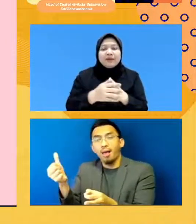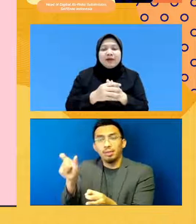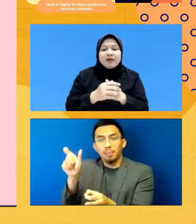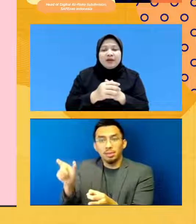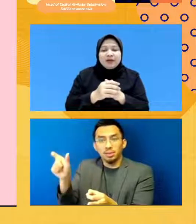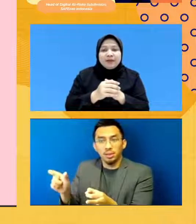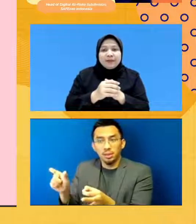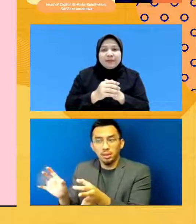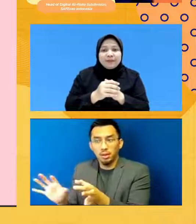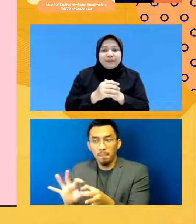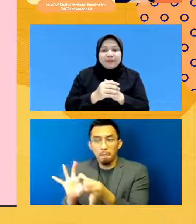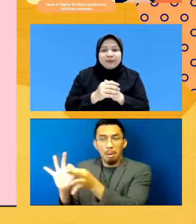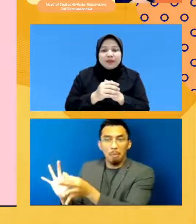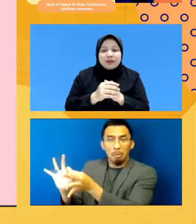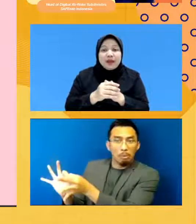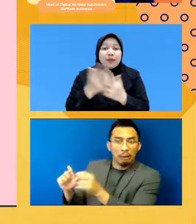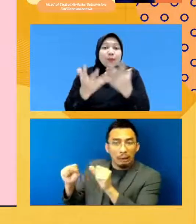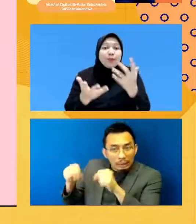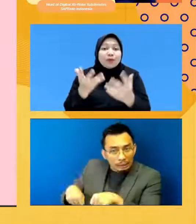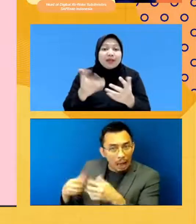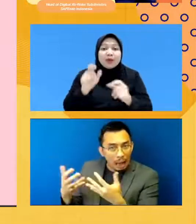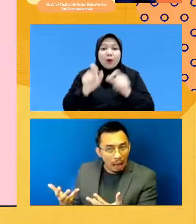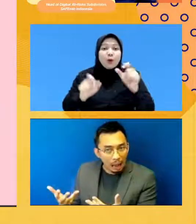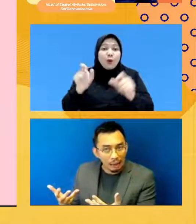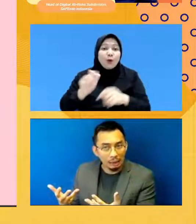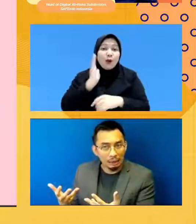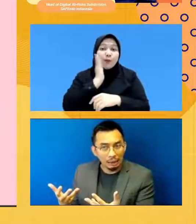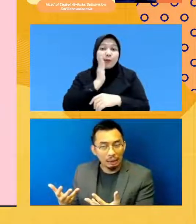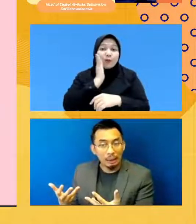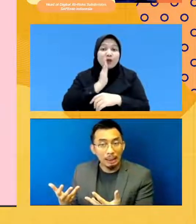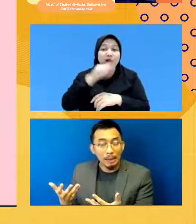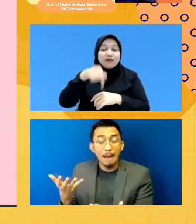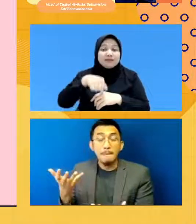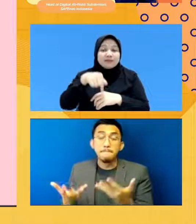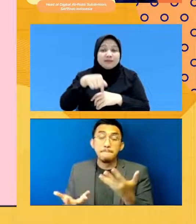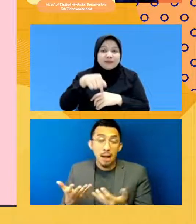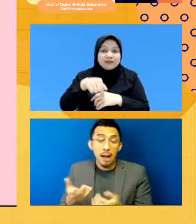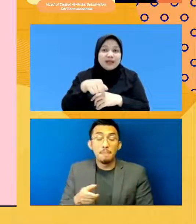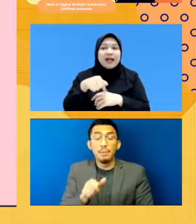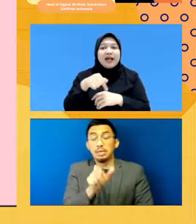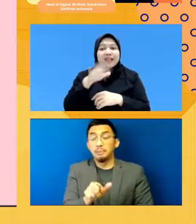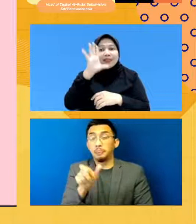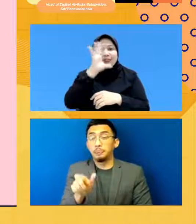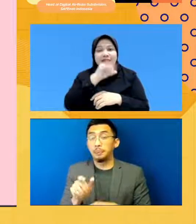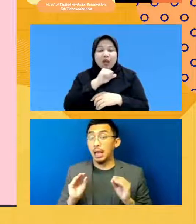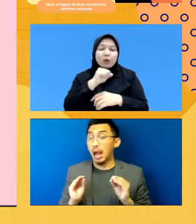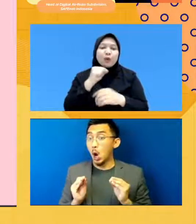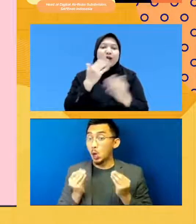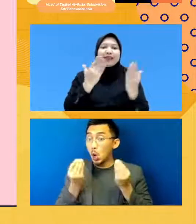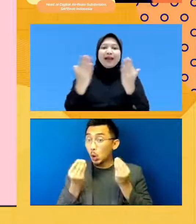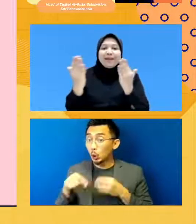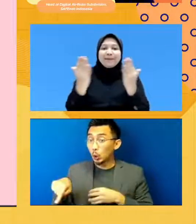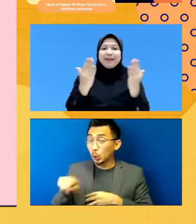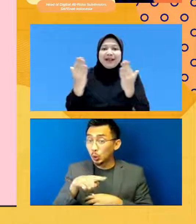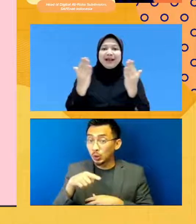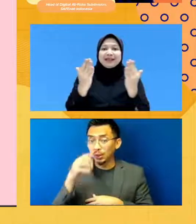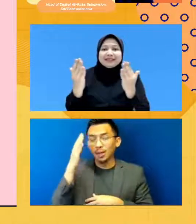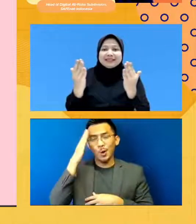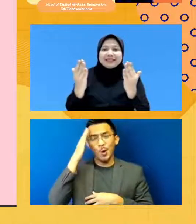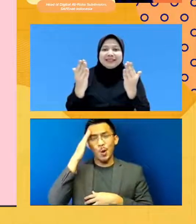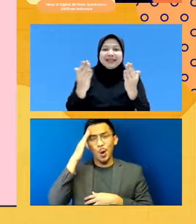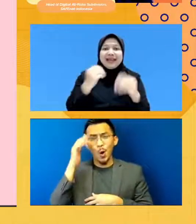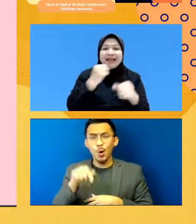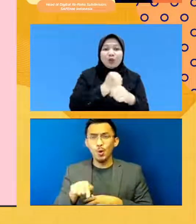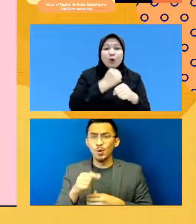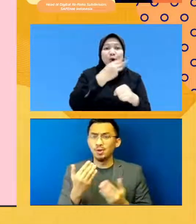maybe the young people here have heard about the application called get contact, or